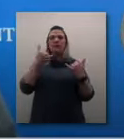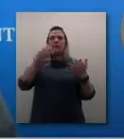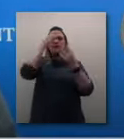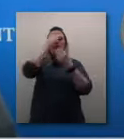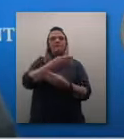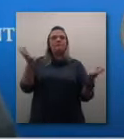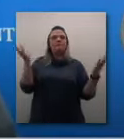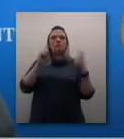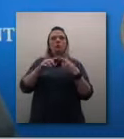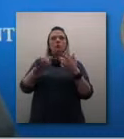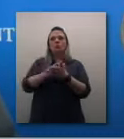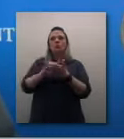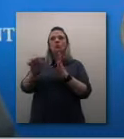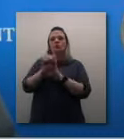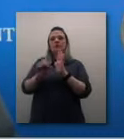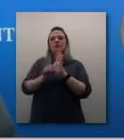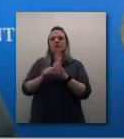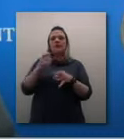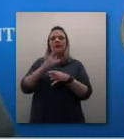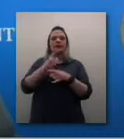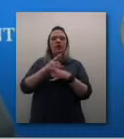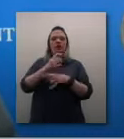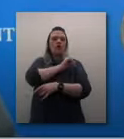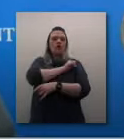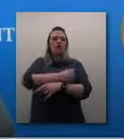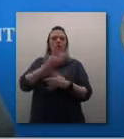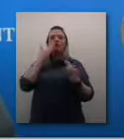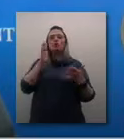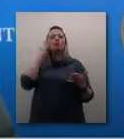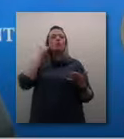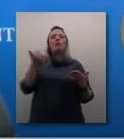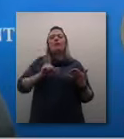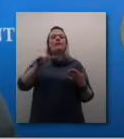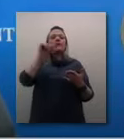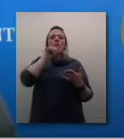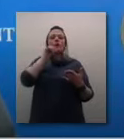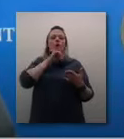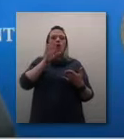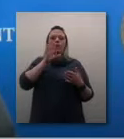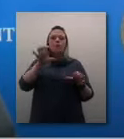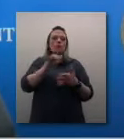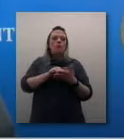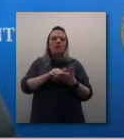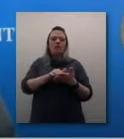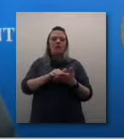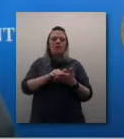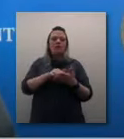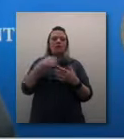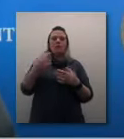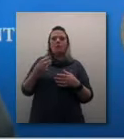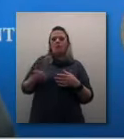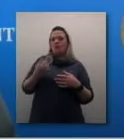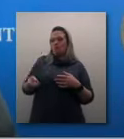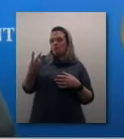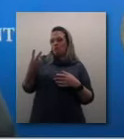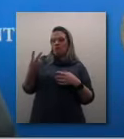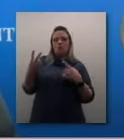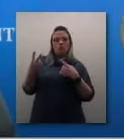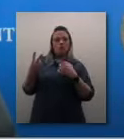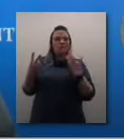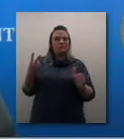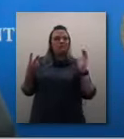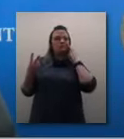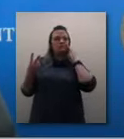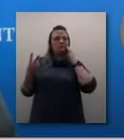to the New York State Liquor Authority. I don't know why any bar would do this, as the two earlier bars found out.